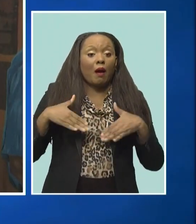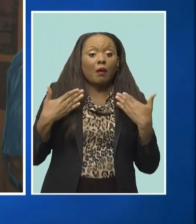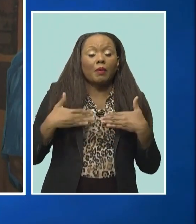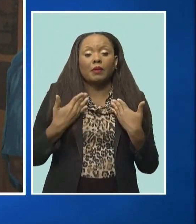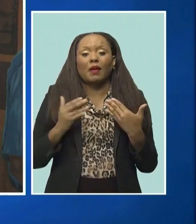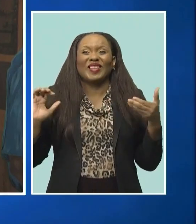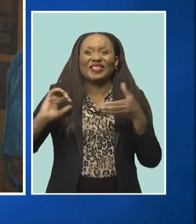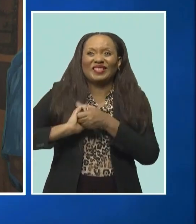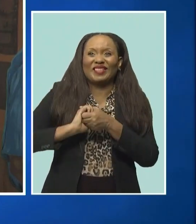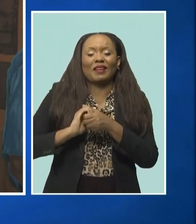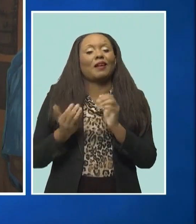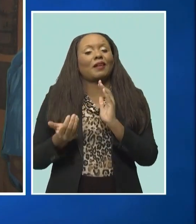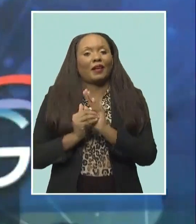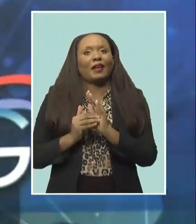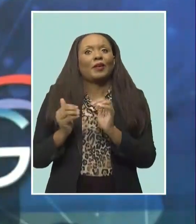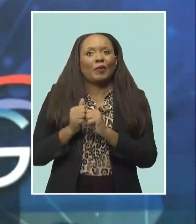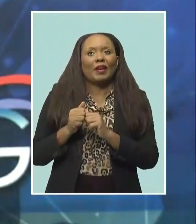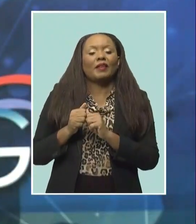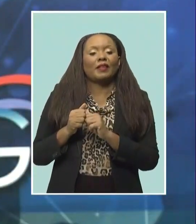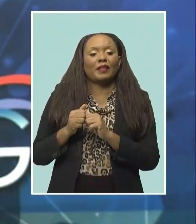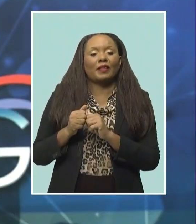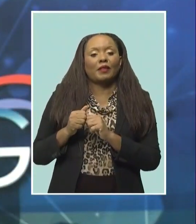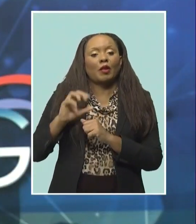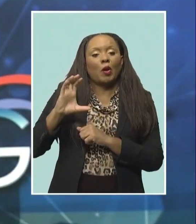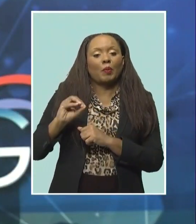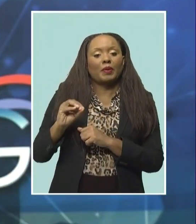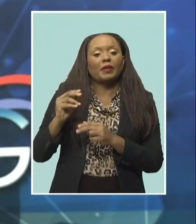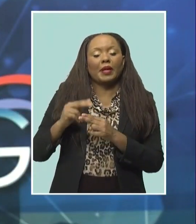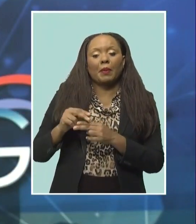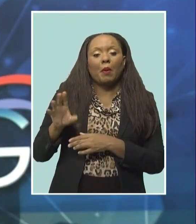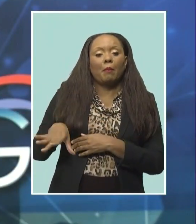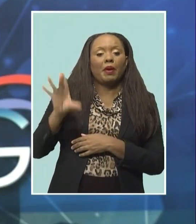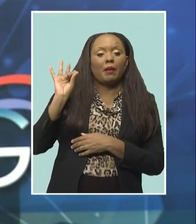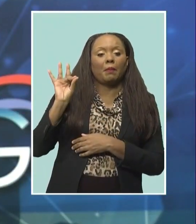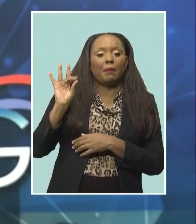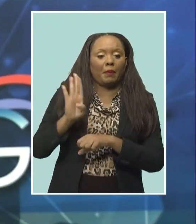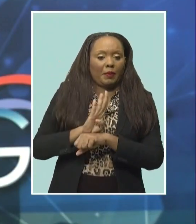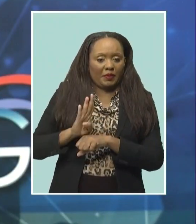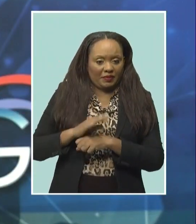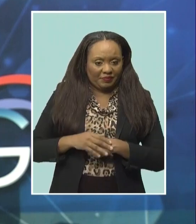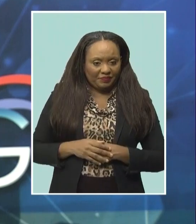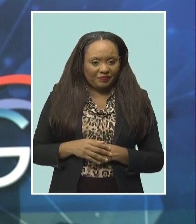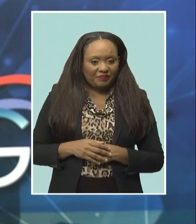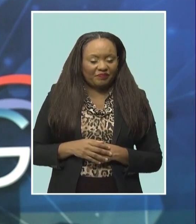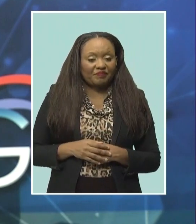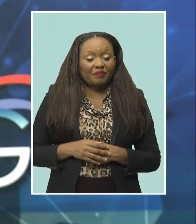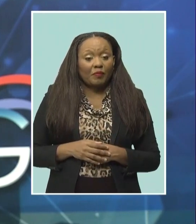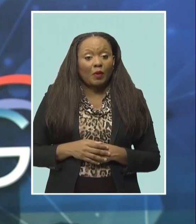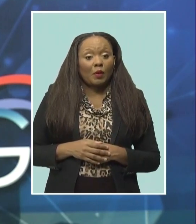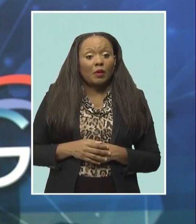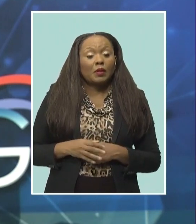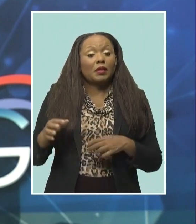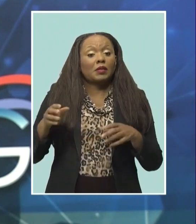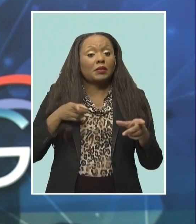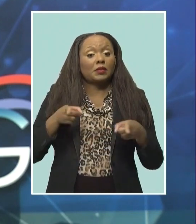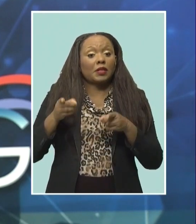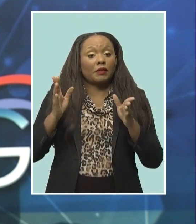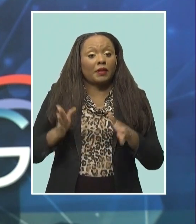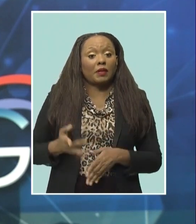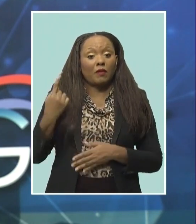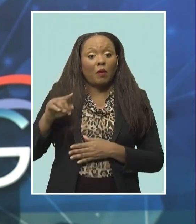This is very important for us, and it ties in nicely with our community-based prevention. Know Your Limit